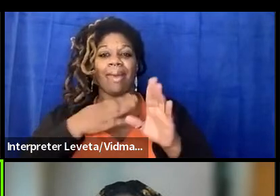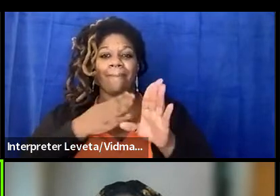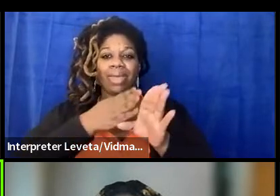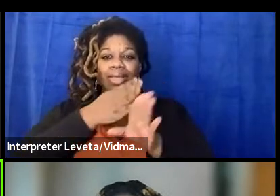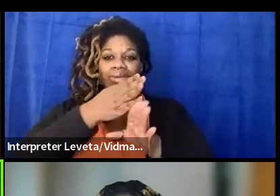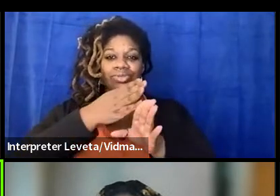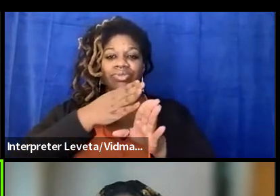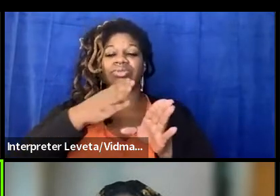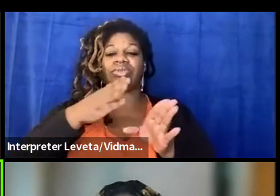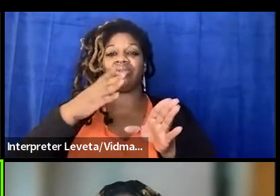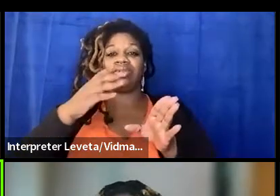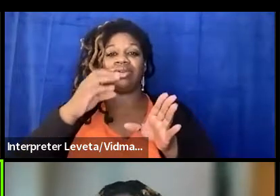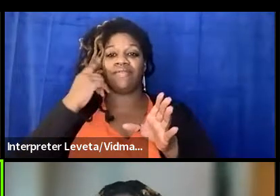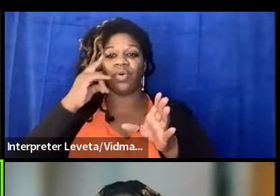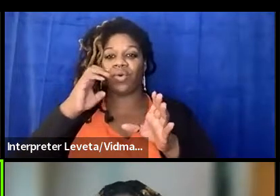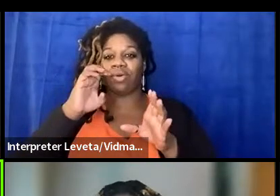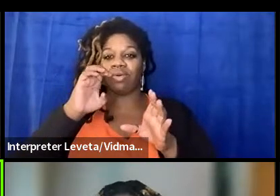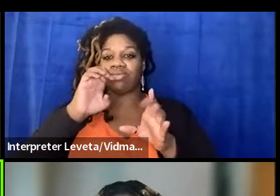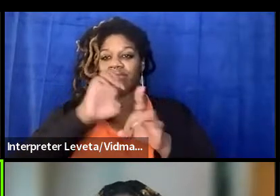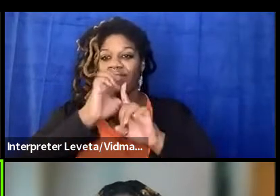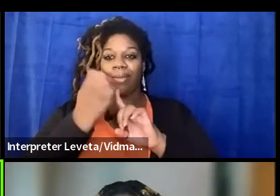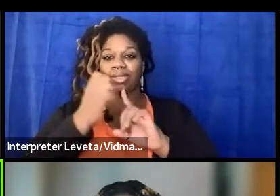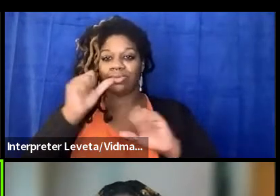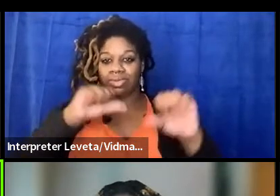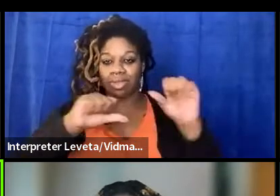plans on what I was going to do with it. I was like,